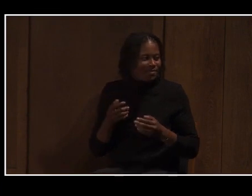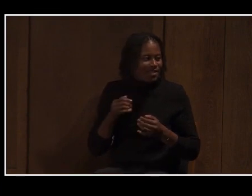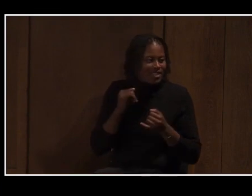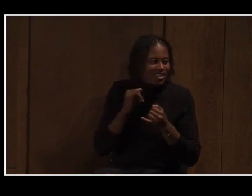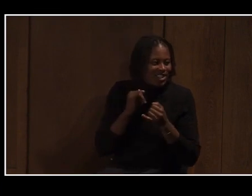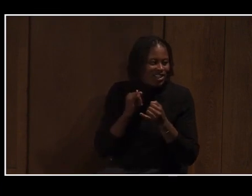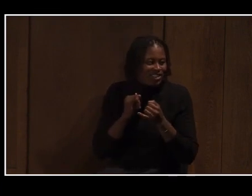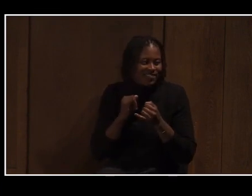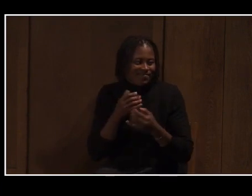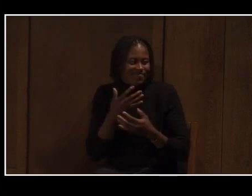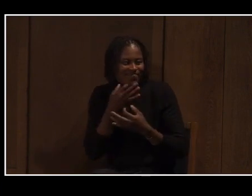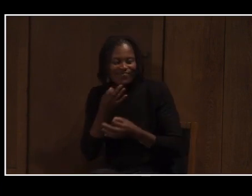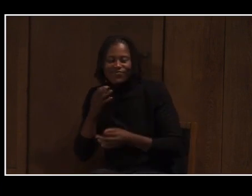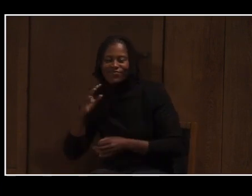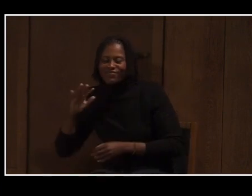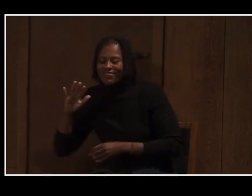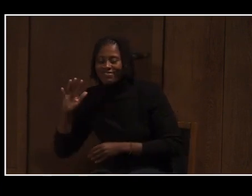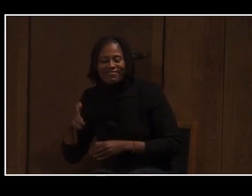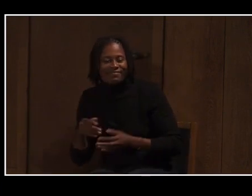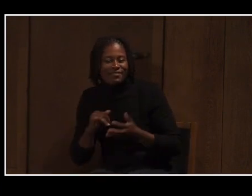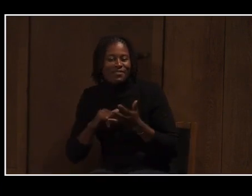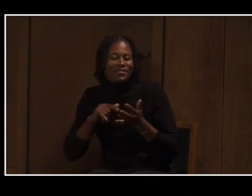it's calm, innit?